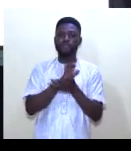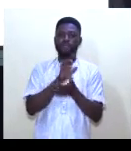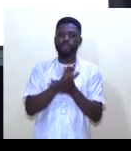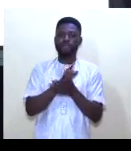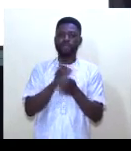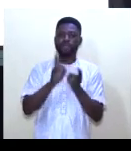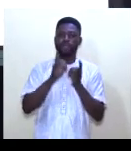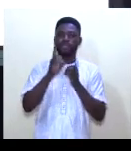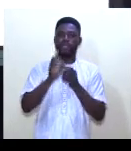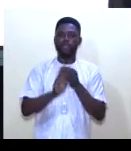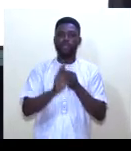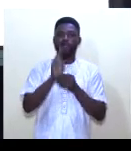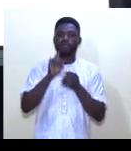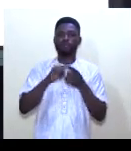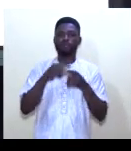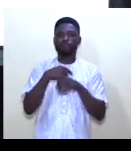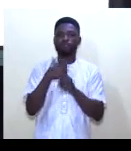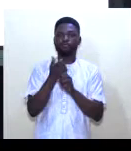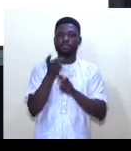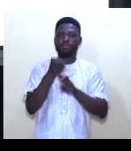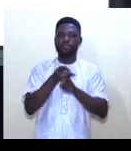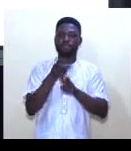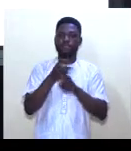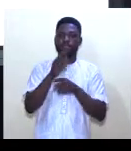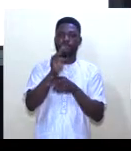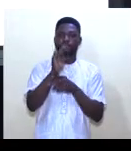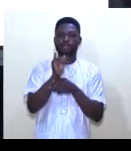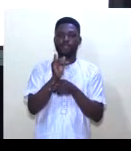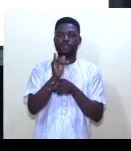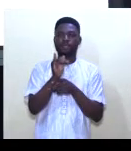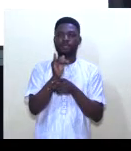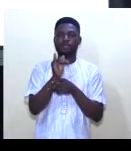paper distance up. And to scale up means to multiply by